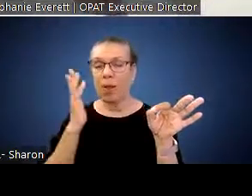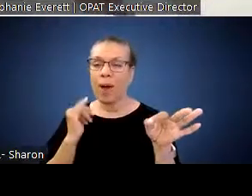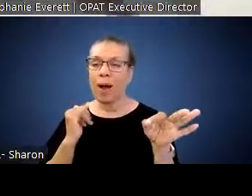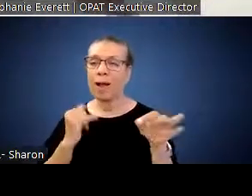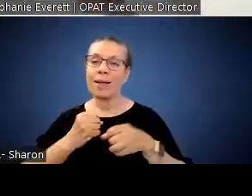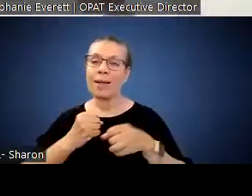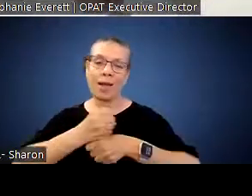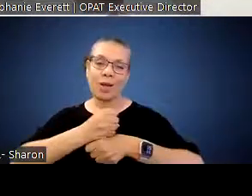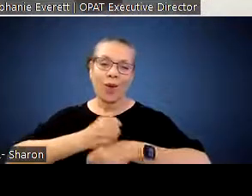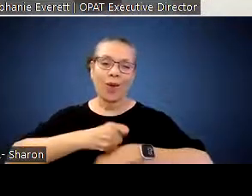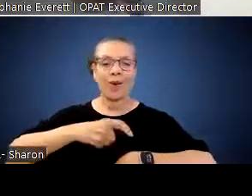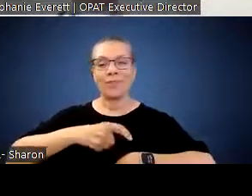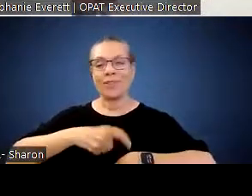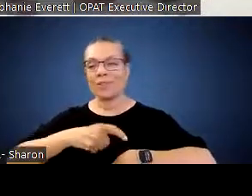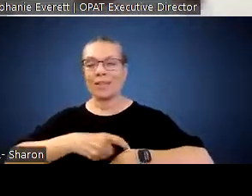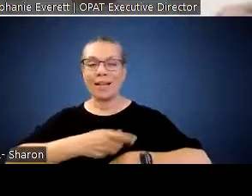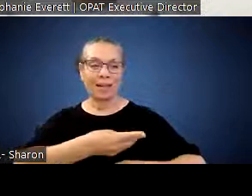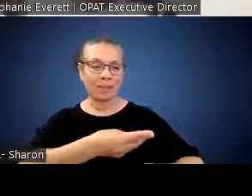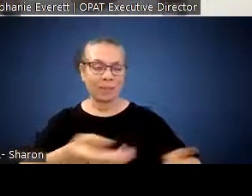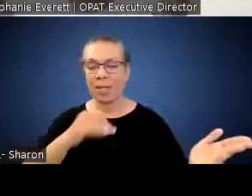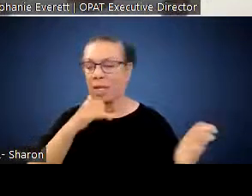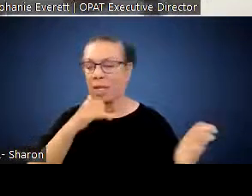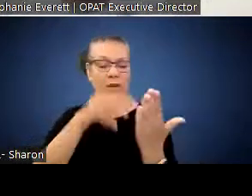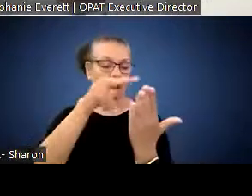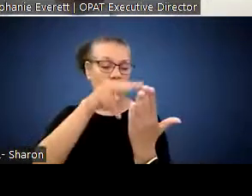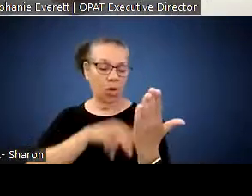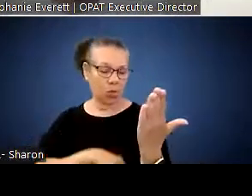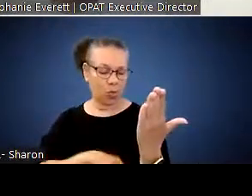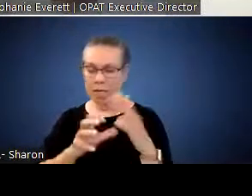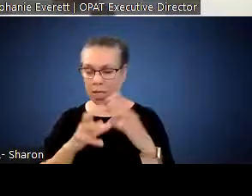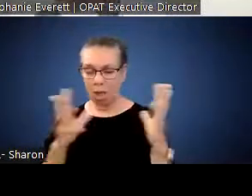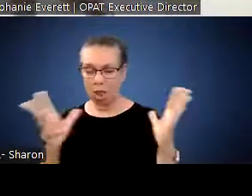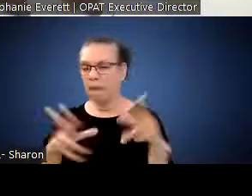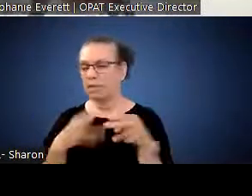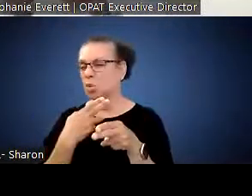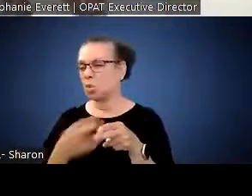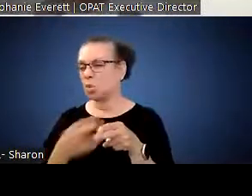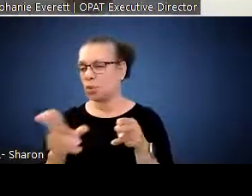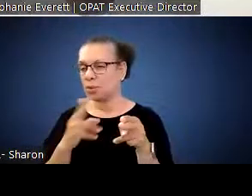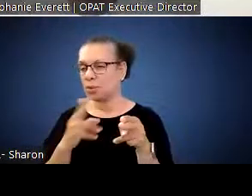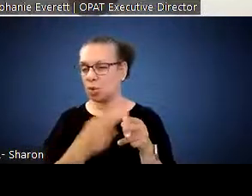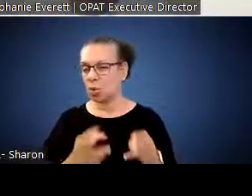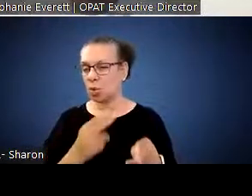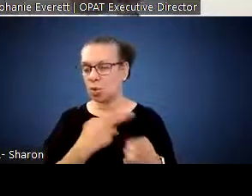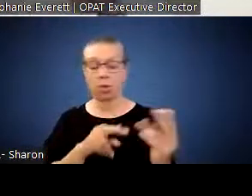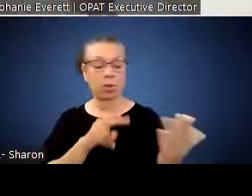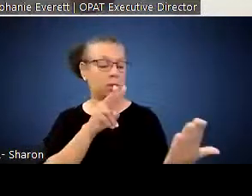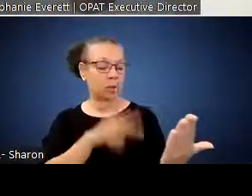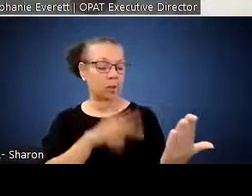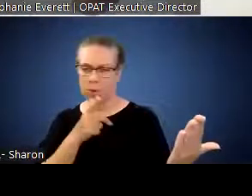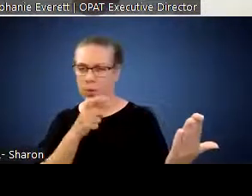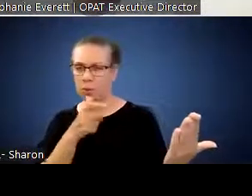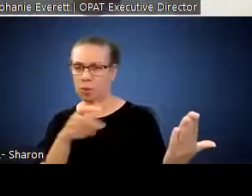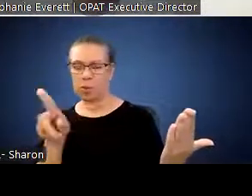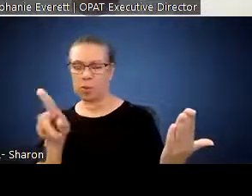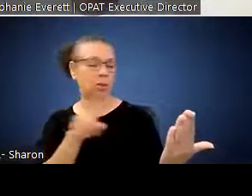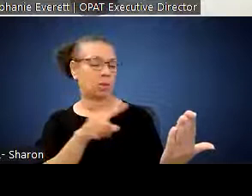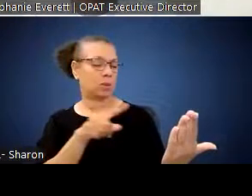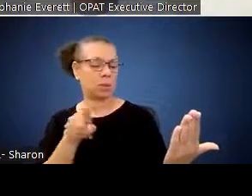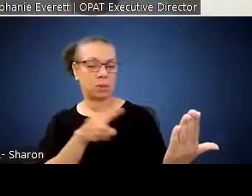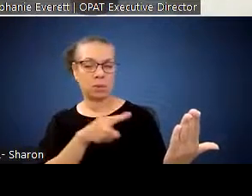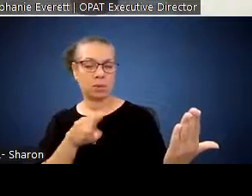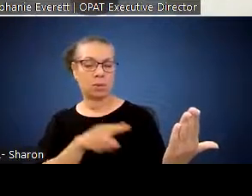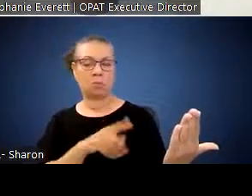hour. People aren't going to read so much wordy stuff at a coffee hour. They're just going to quickly who are you? It's something that they can see and